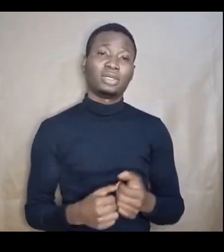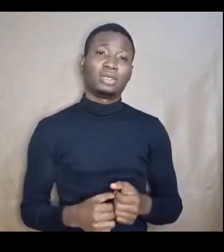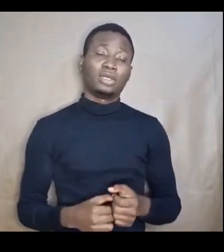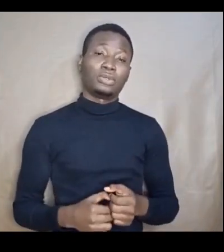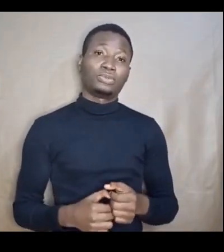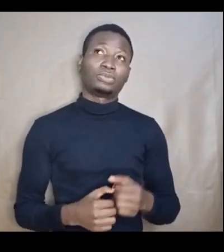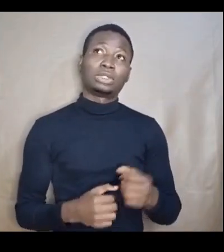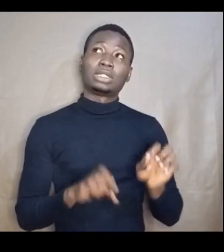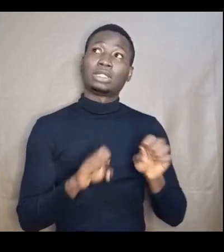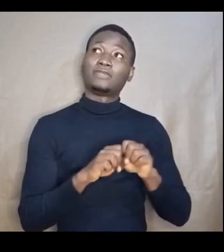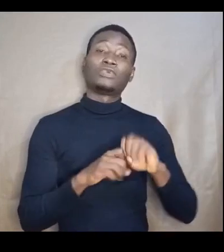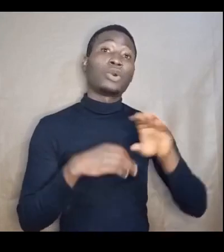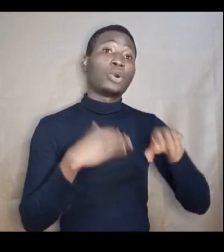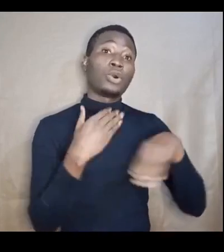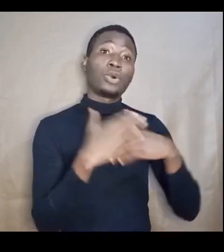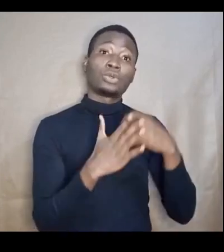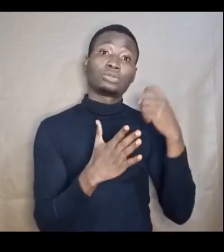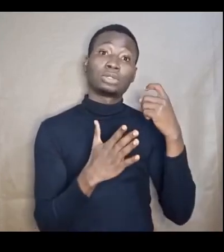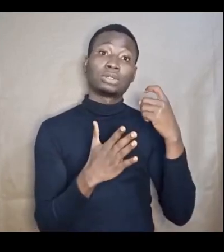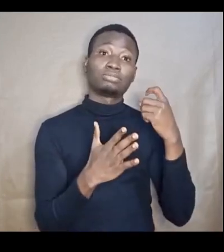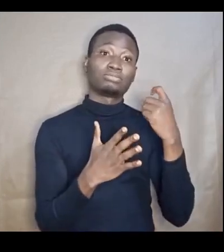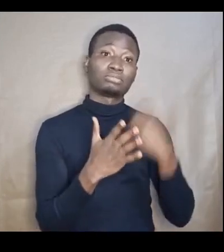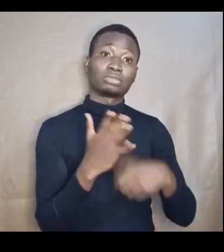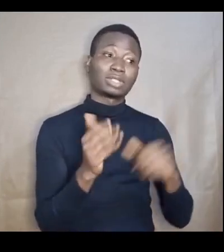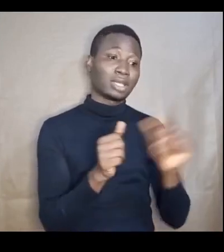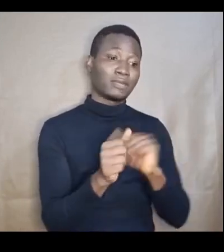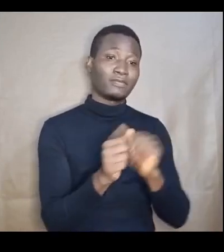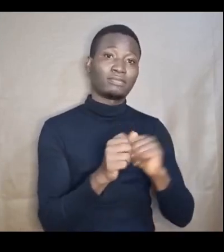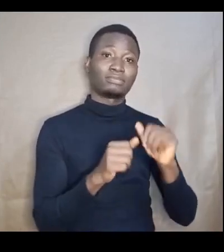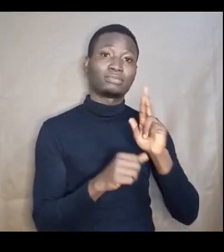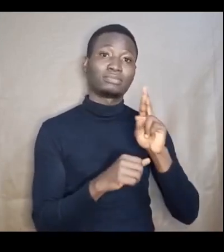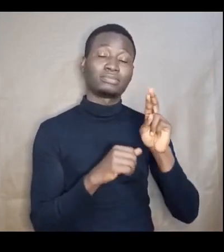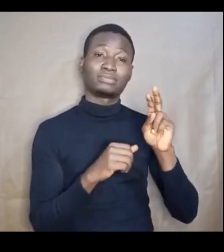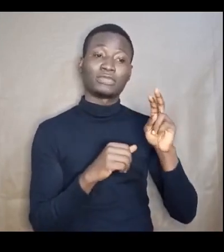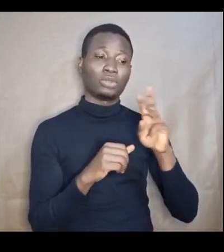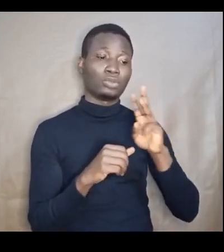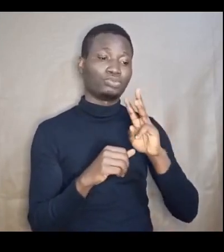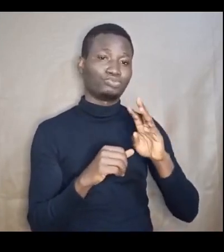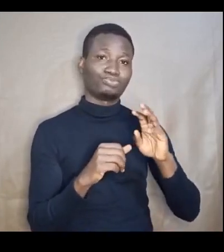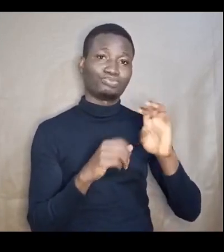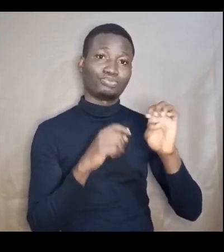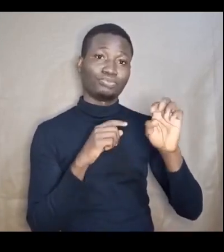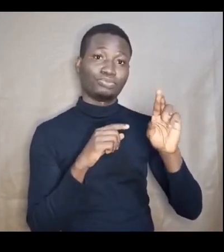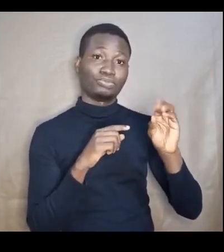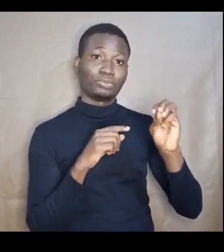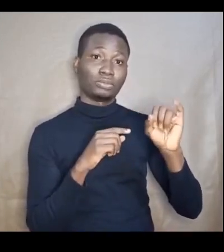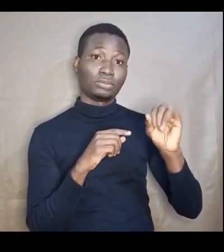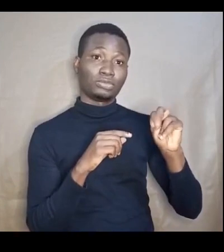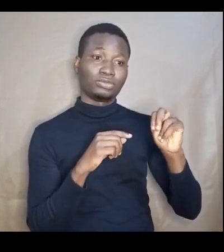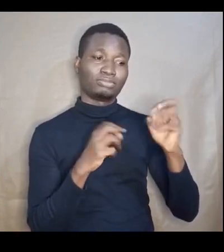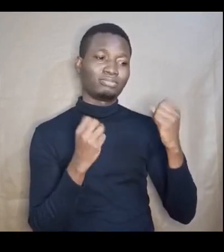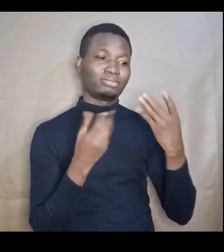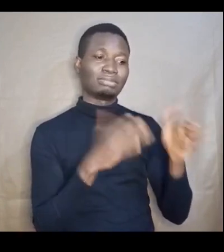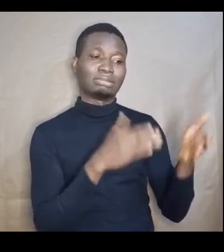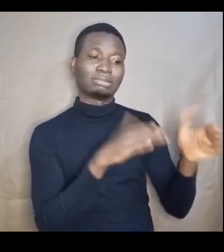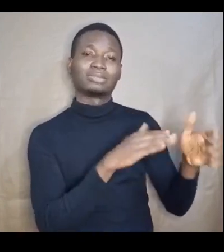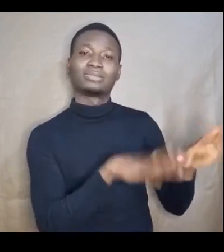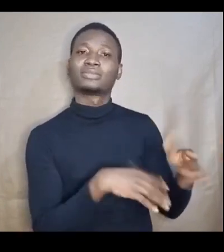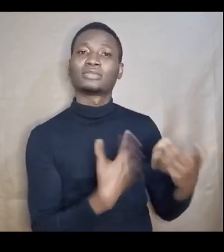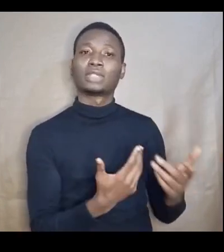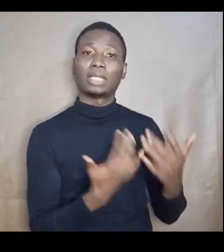the cause all manner of erosion, killing people every year. And now we want to solve the problem. And some